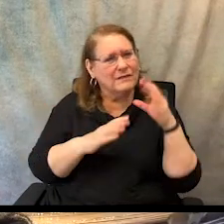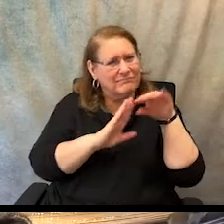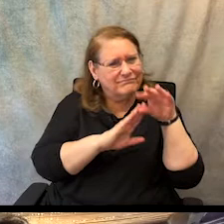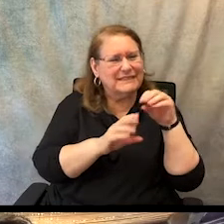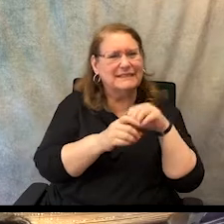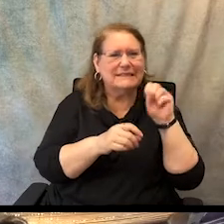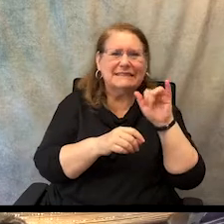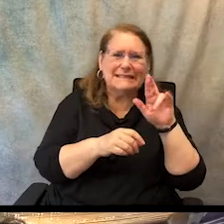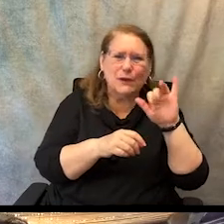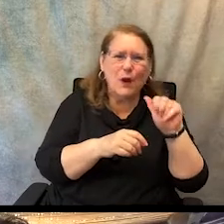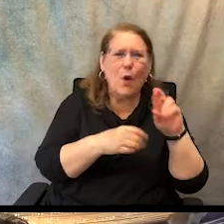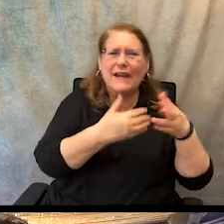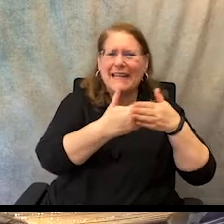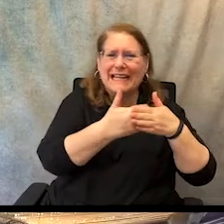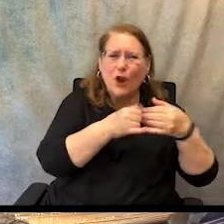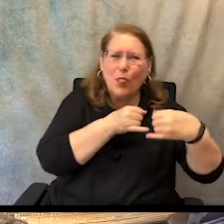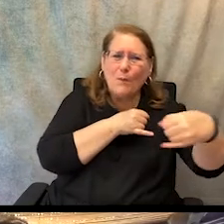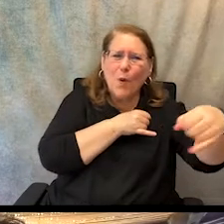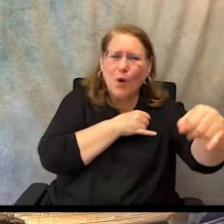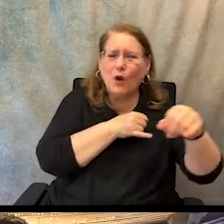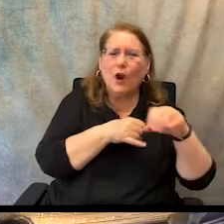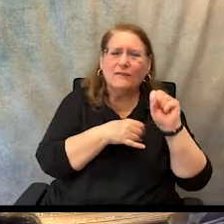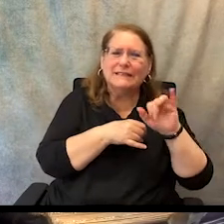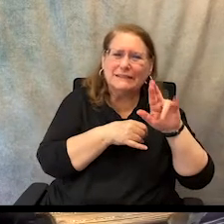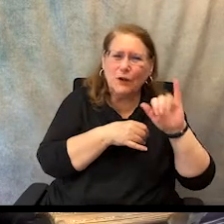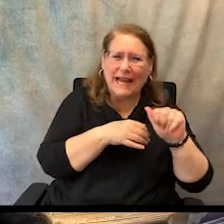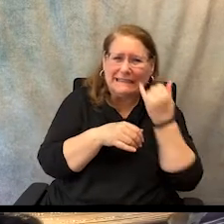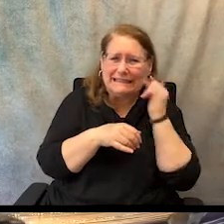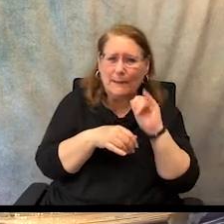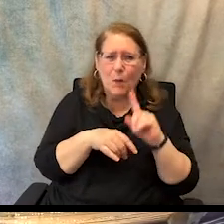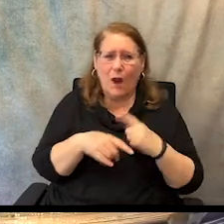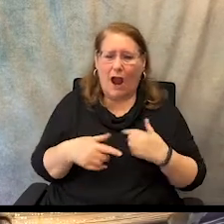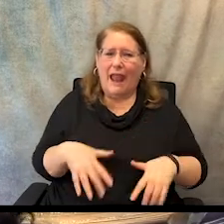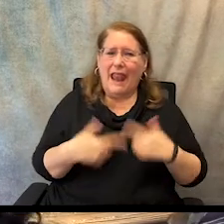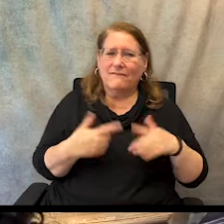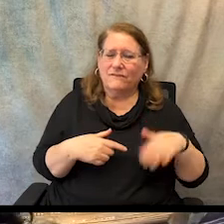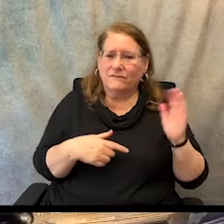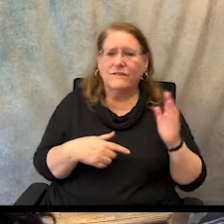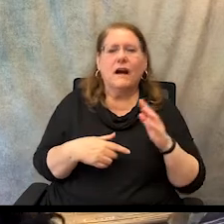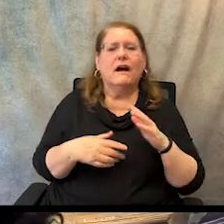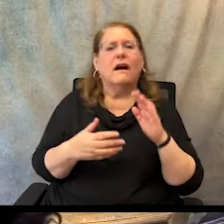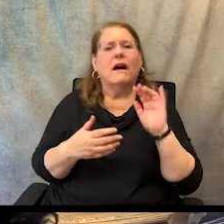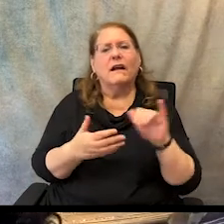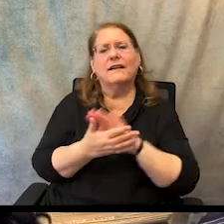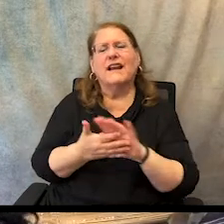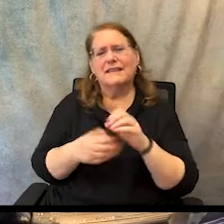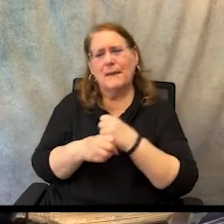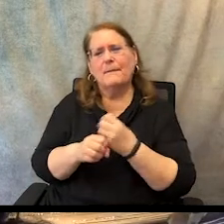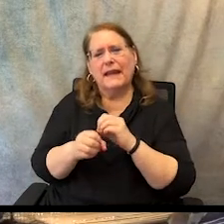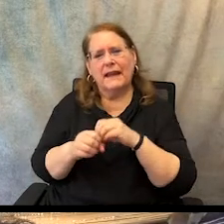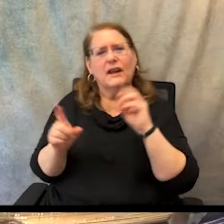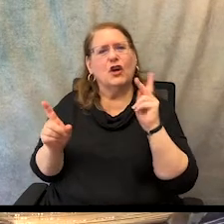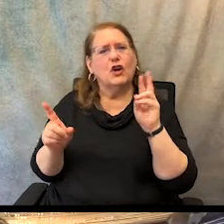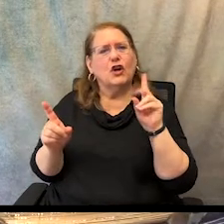in Syria or in the border with Syria, something similar like Syria, there where I was living. And this time was very nice to make it in